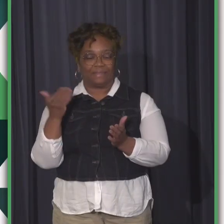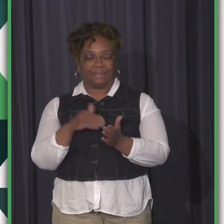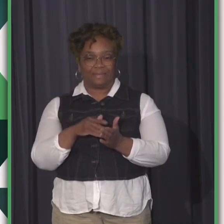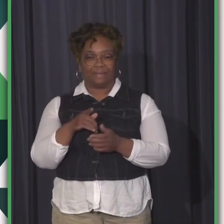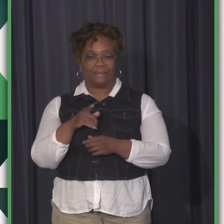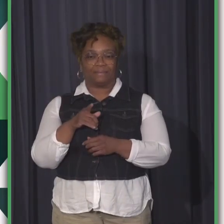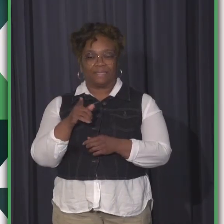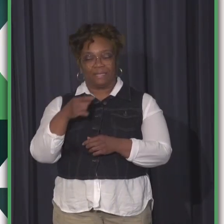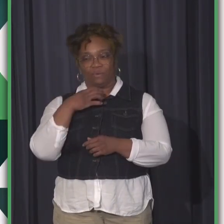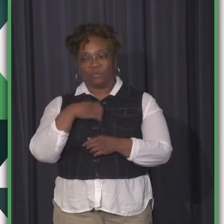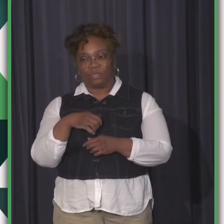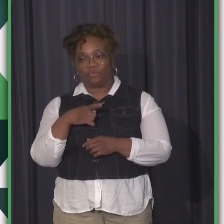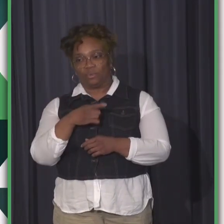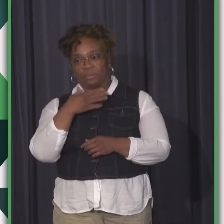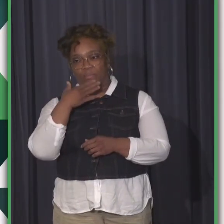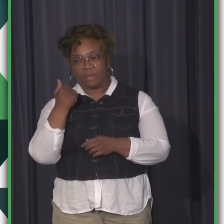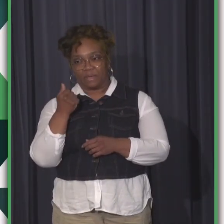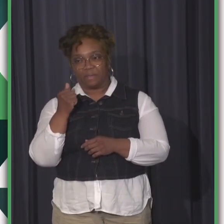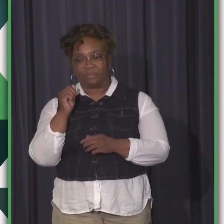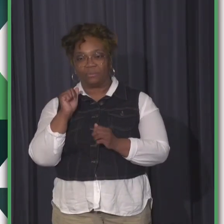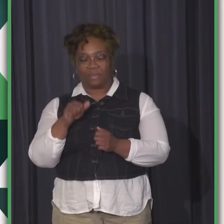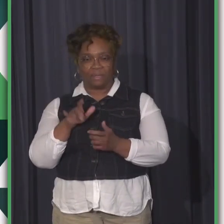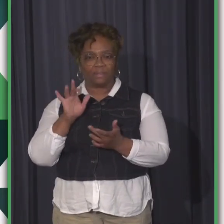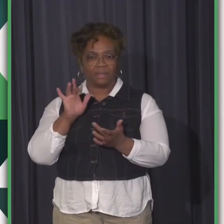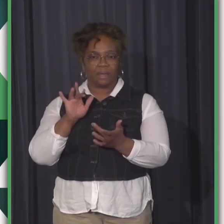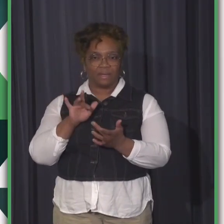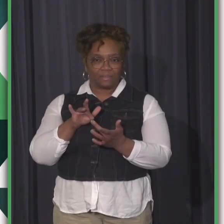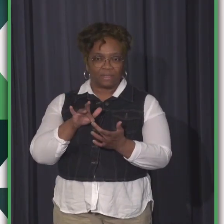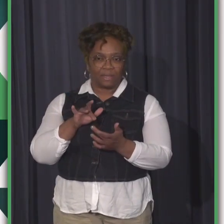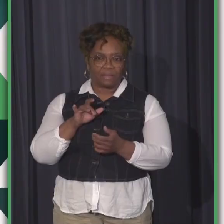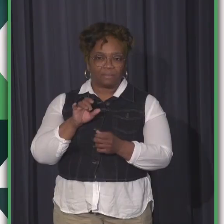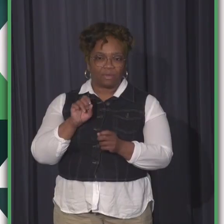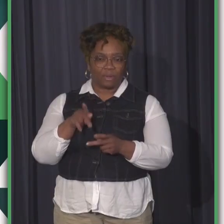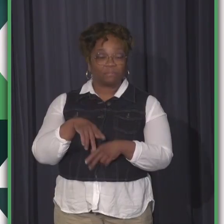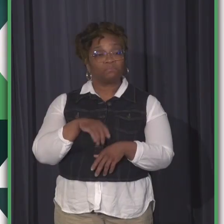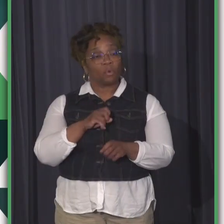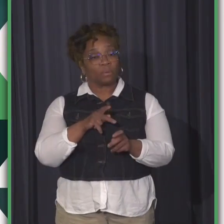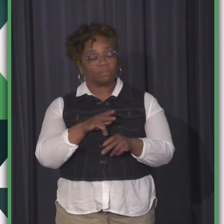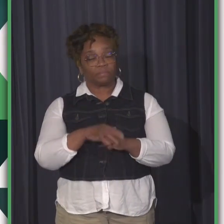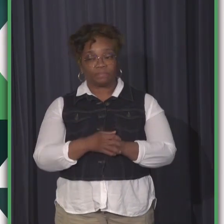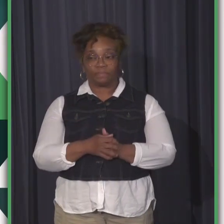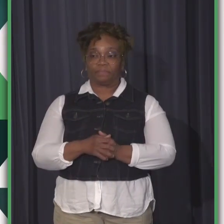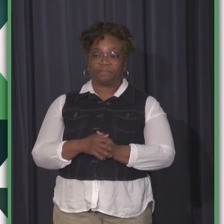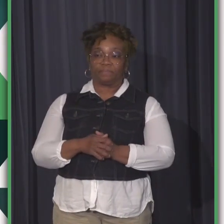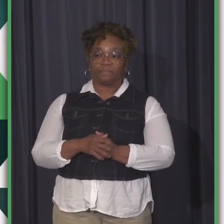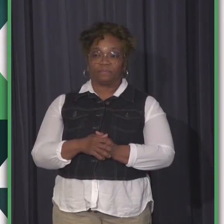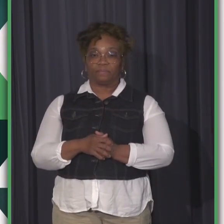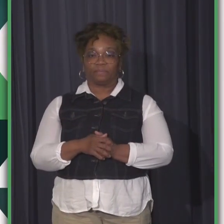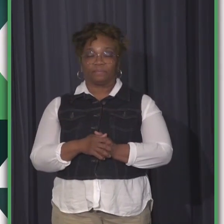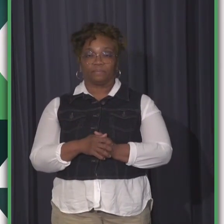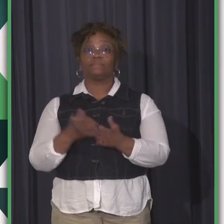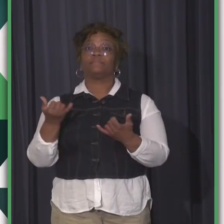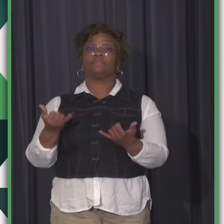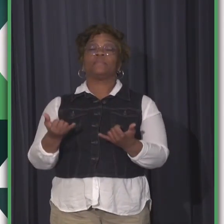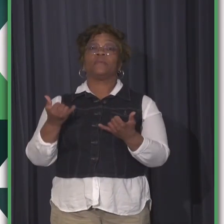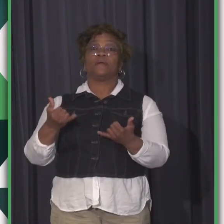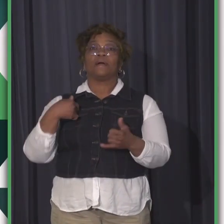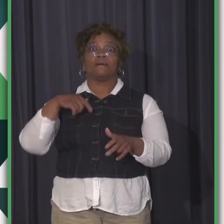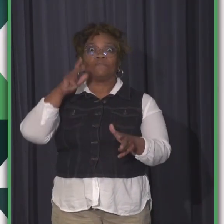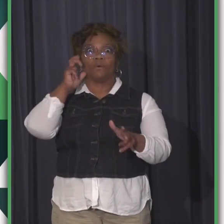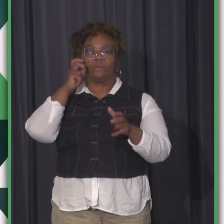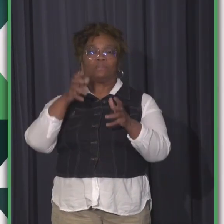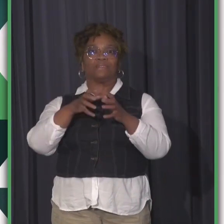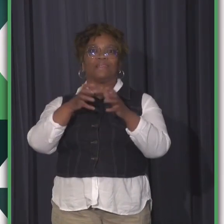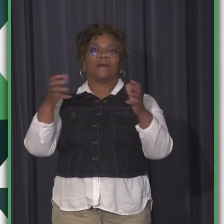you. And you get in touch with him, baby, for me, okay? Okay. Now, I have heard so much